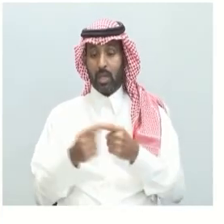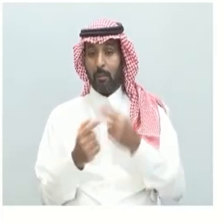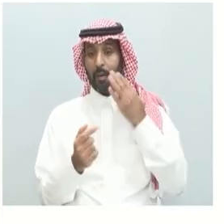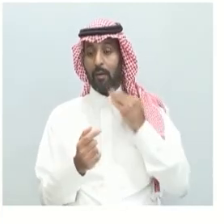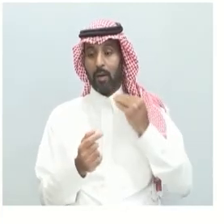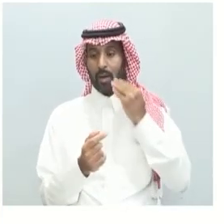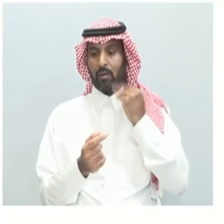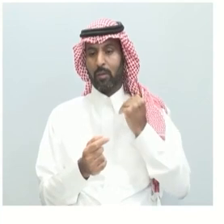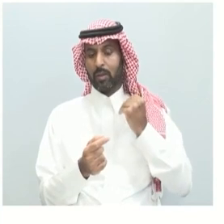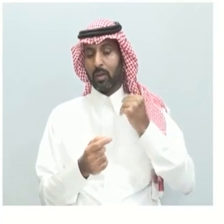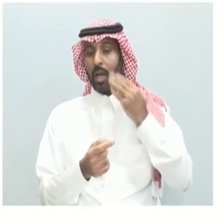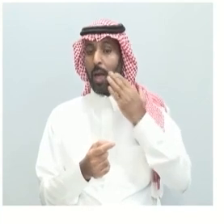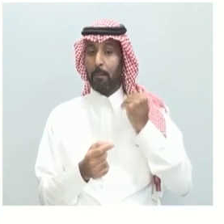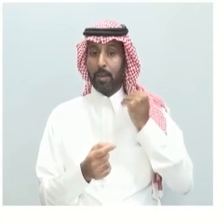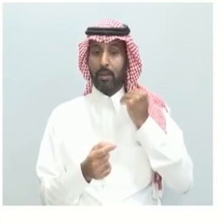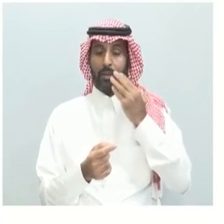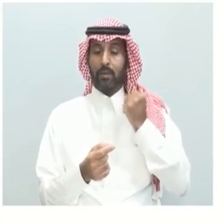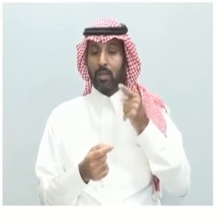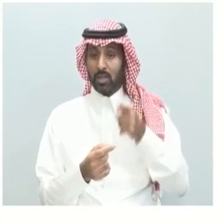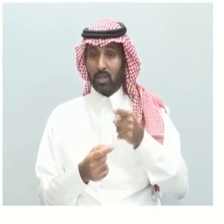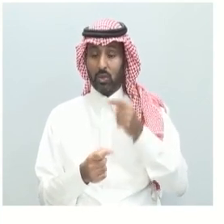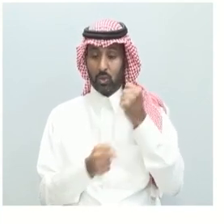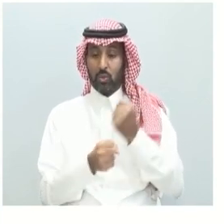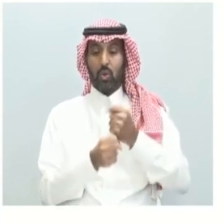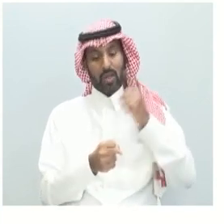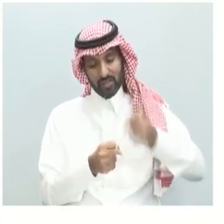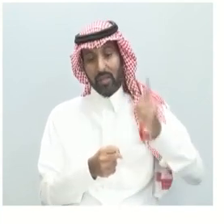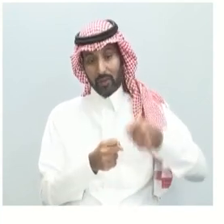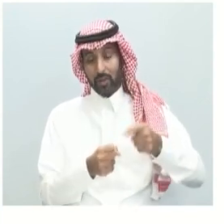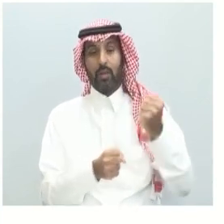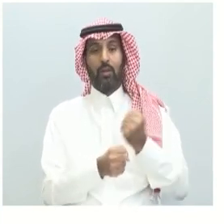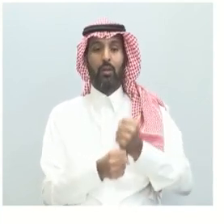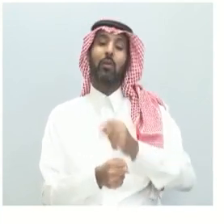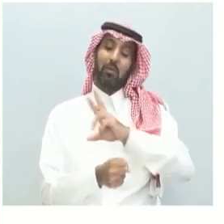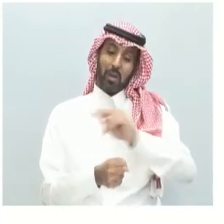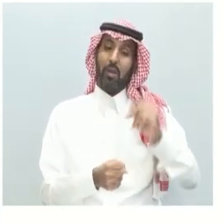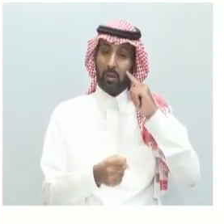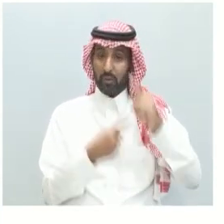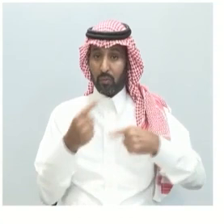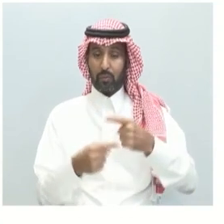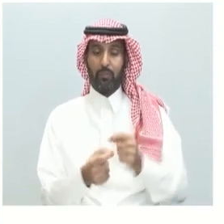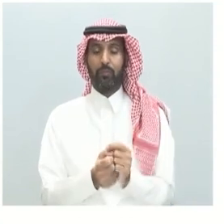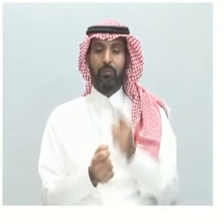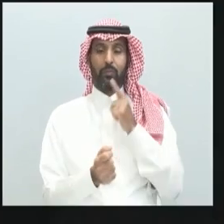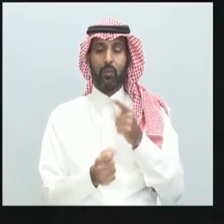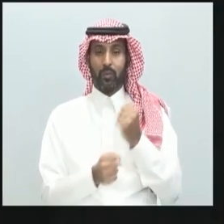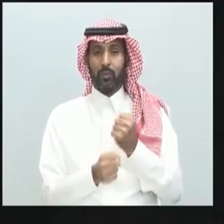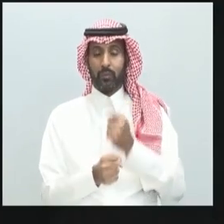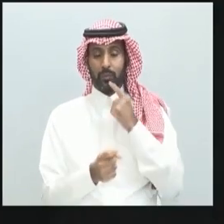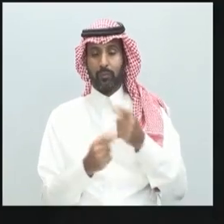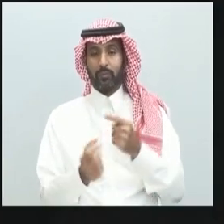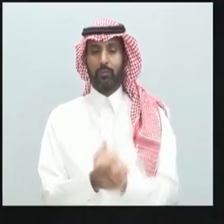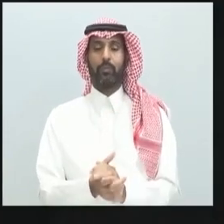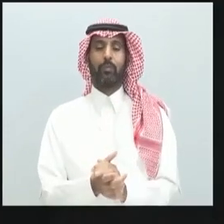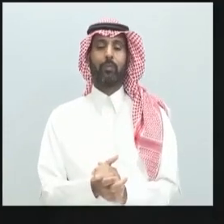or routines. Habits, things that you do every day, or routines, it's the same thing maybe, things that you're doing